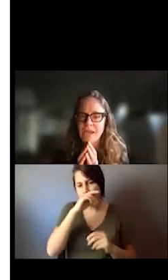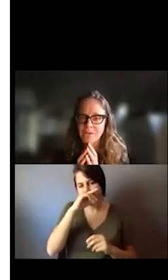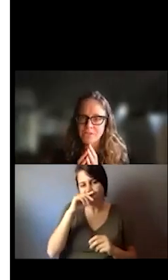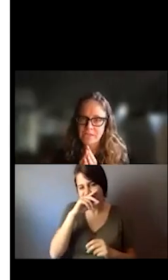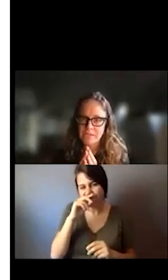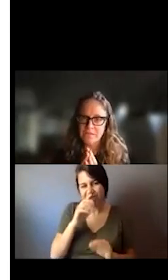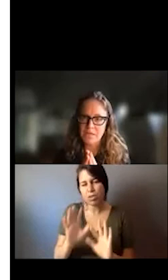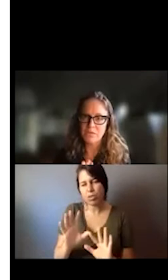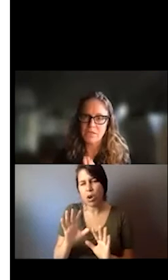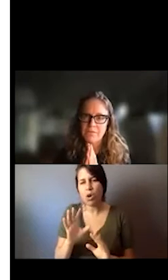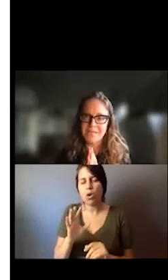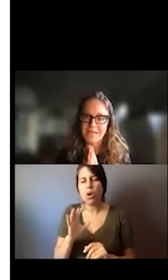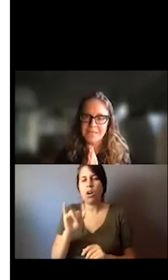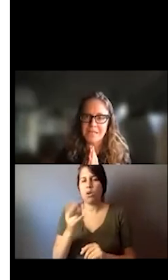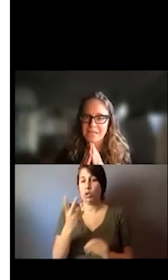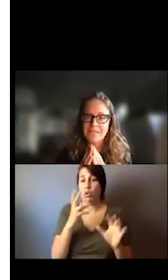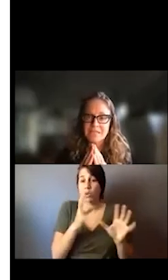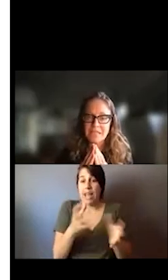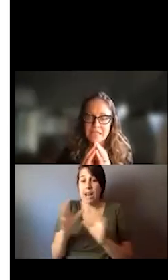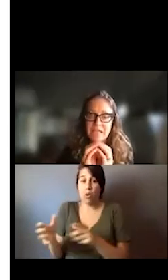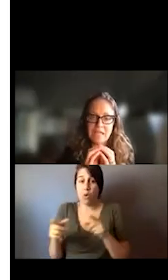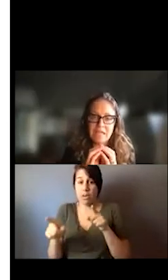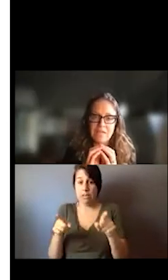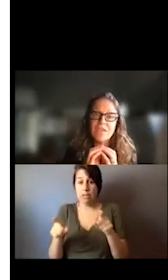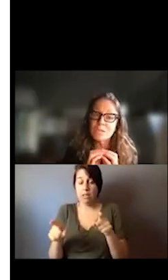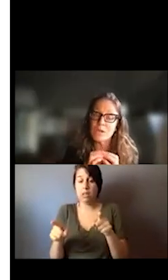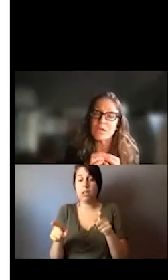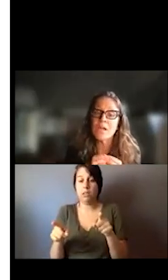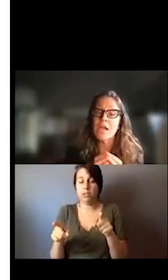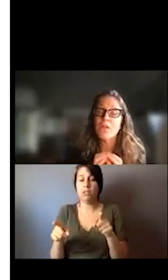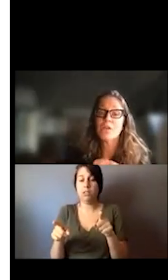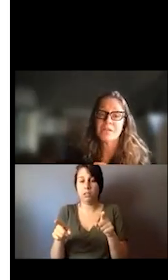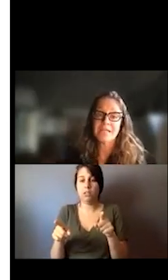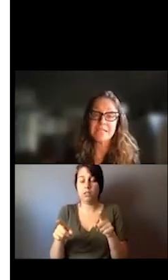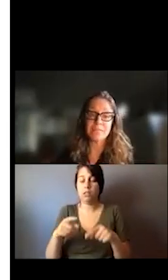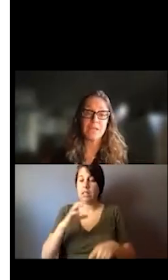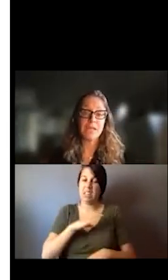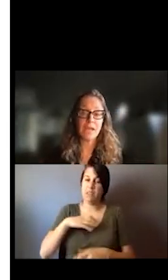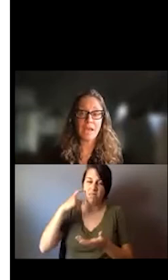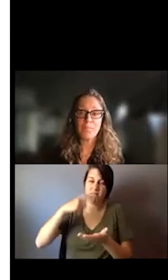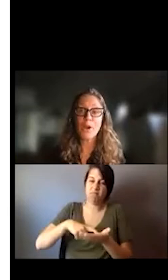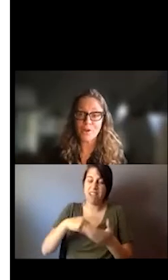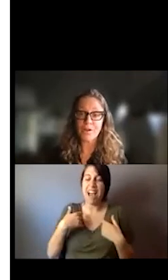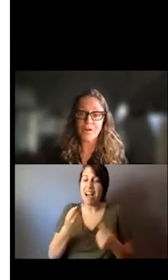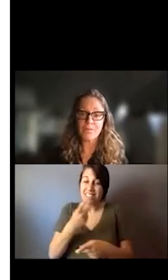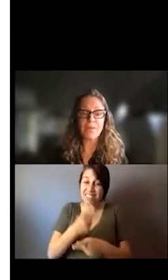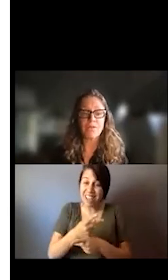in these 2 categories, I think the committee really recognized that in this work, healthcare really needs to be a partner